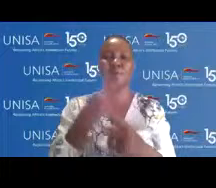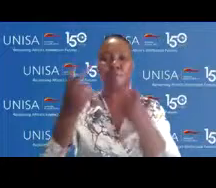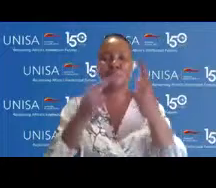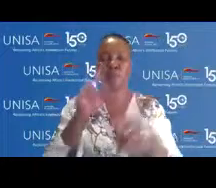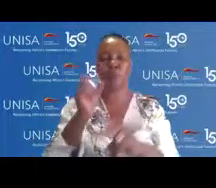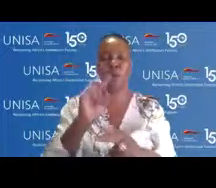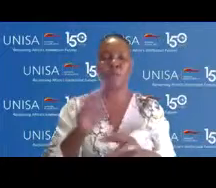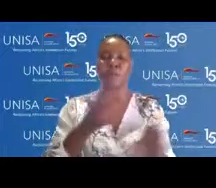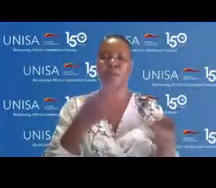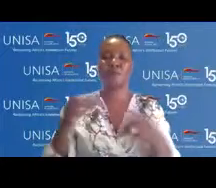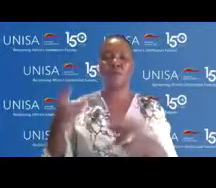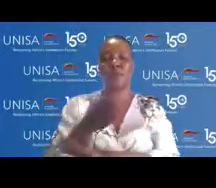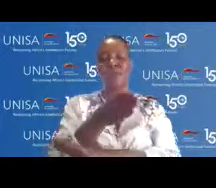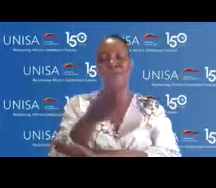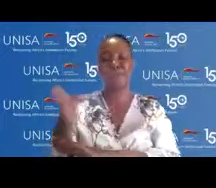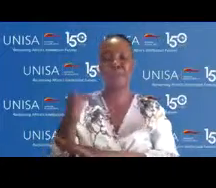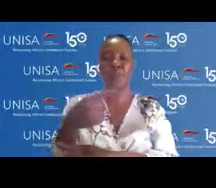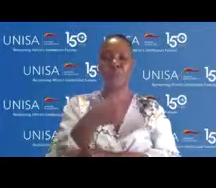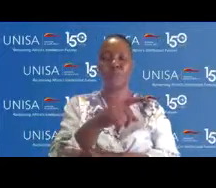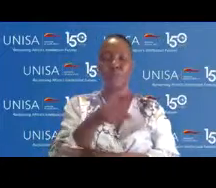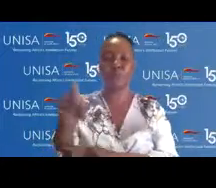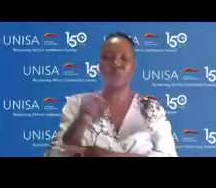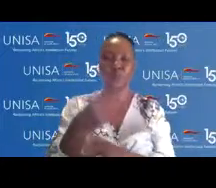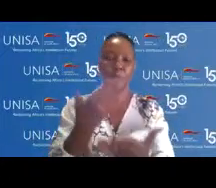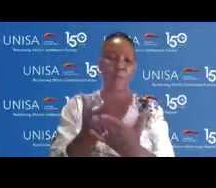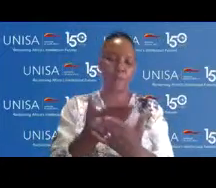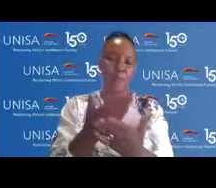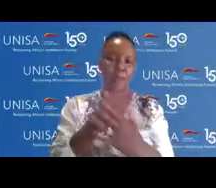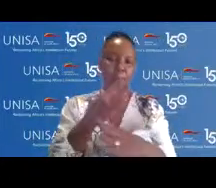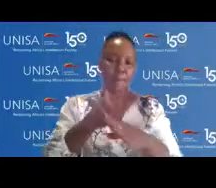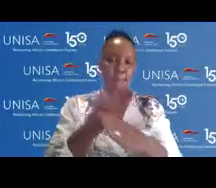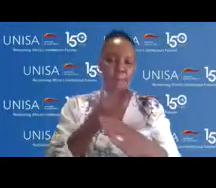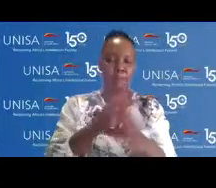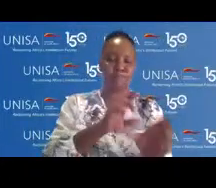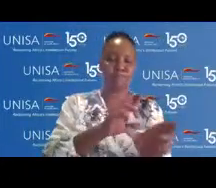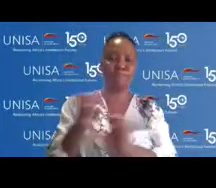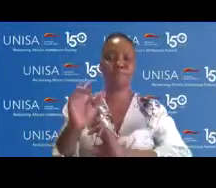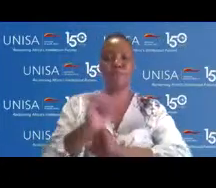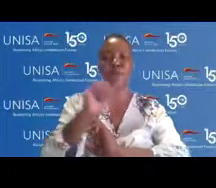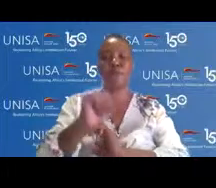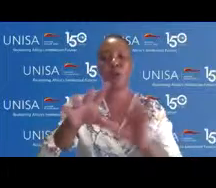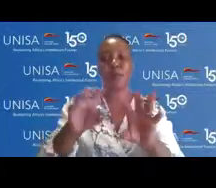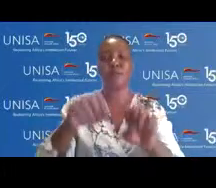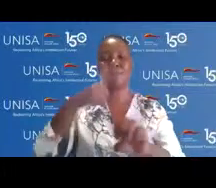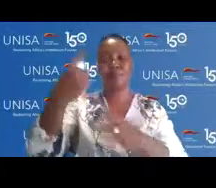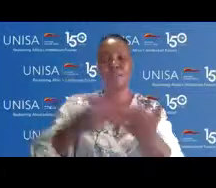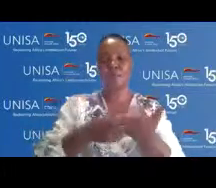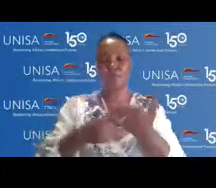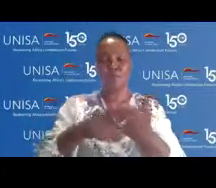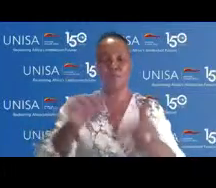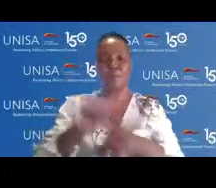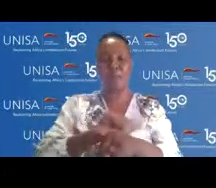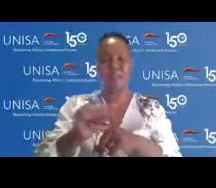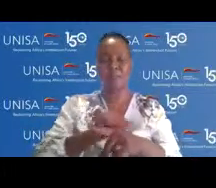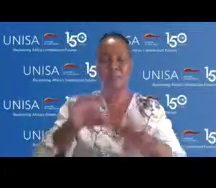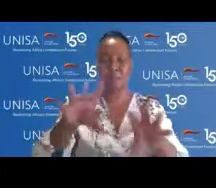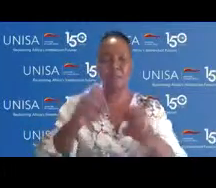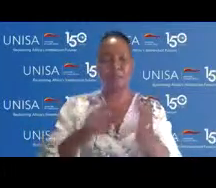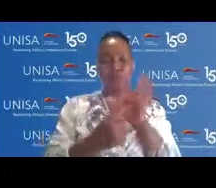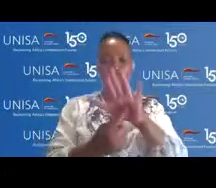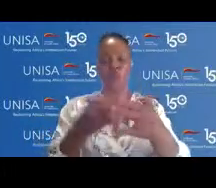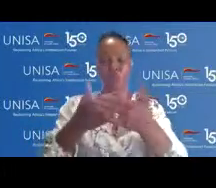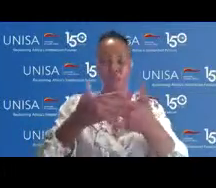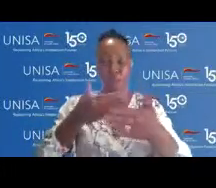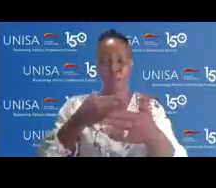you so that you can make sure that you're ready for your exams next week, including those practice exams that I also showed you earlier. So I'm going to hand